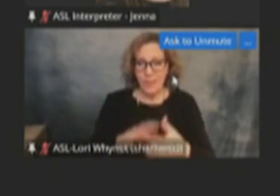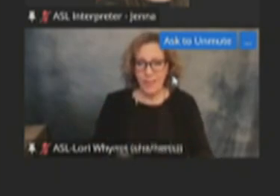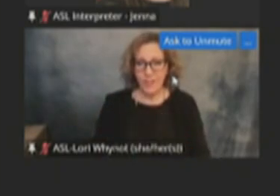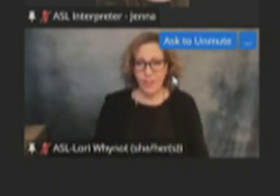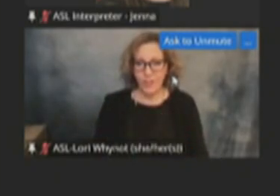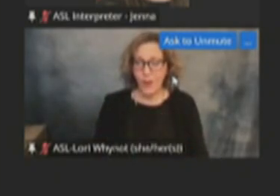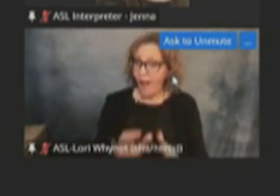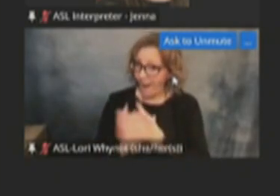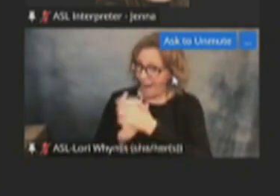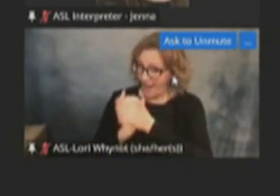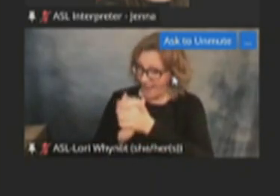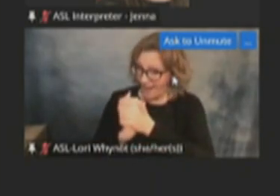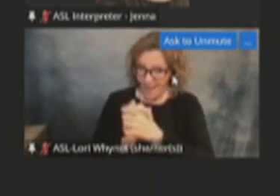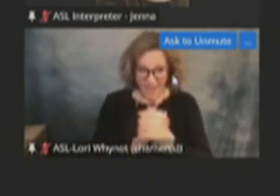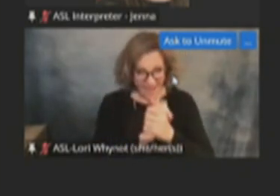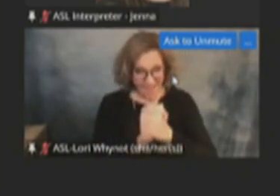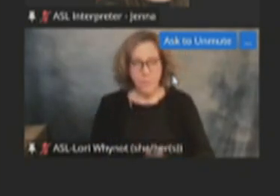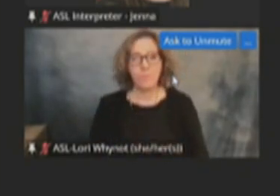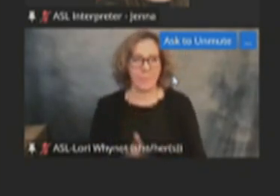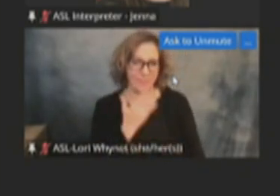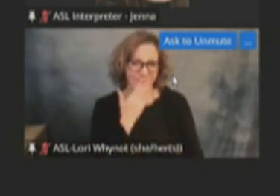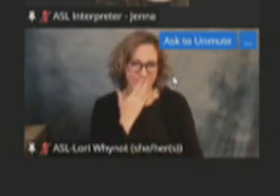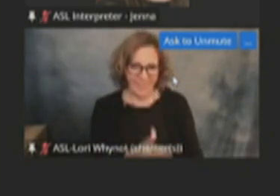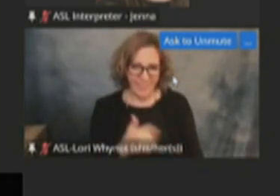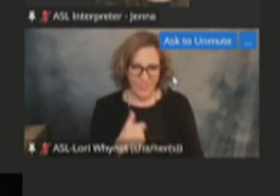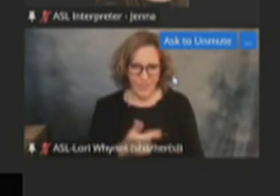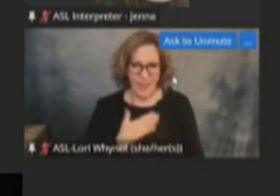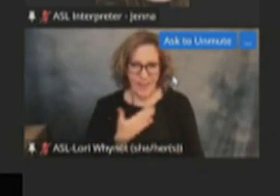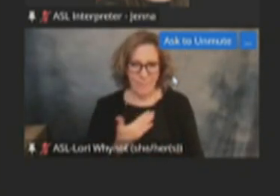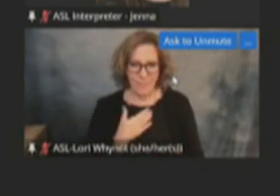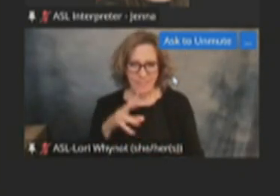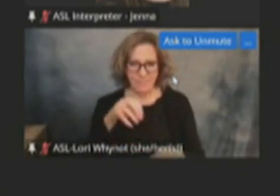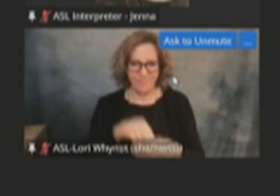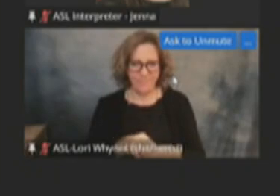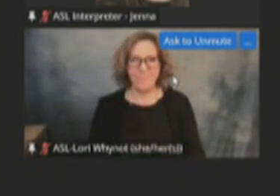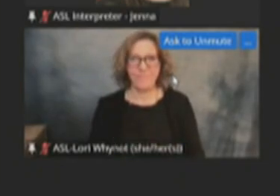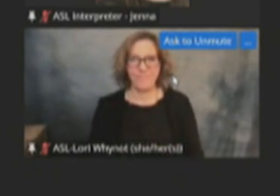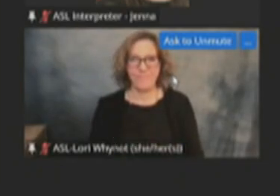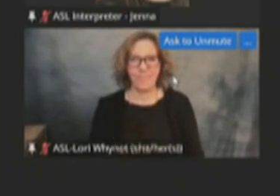thank you. I'm happy to be here. Very exciting and great to be in service with you all.